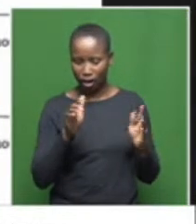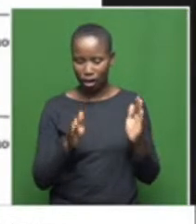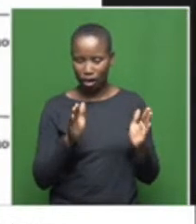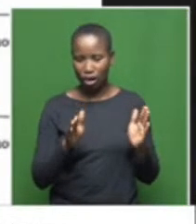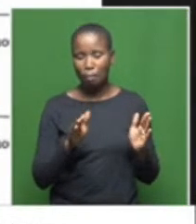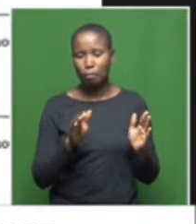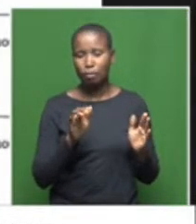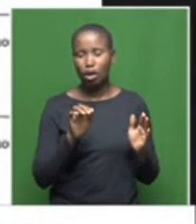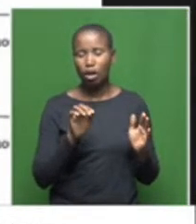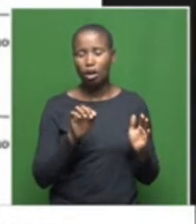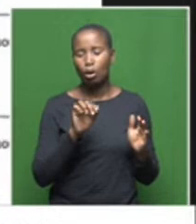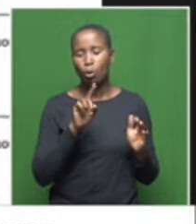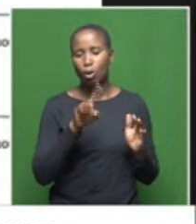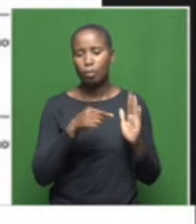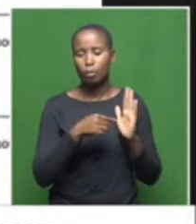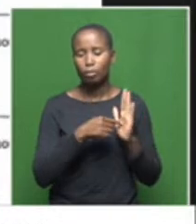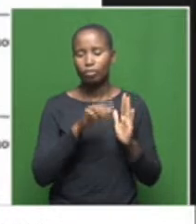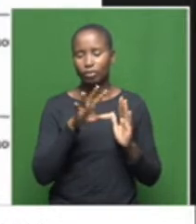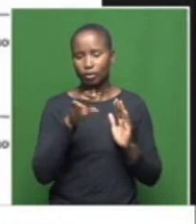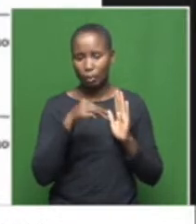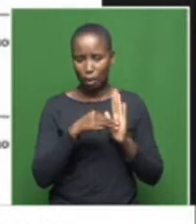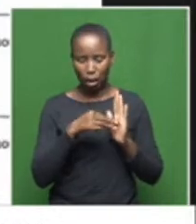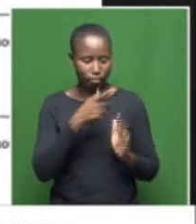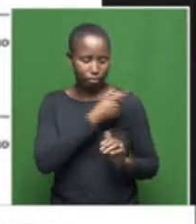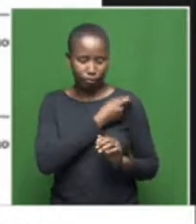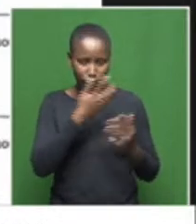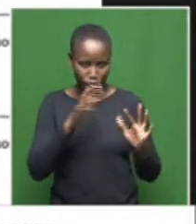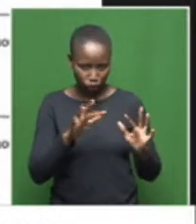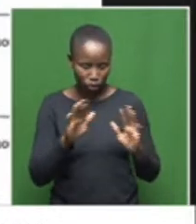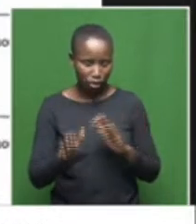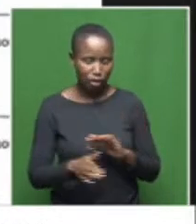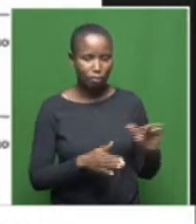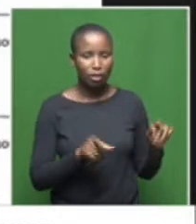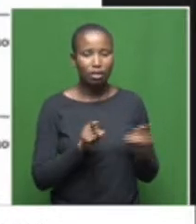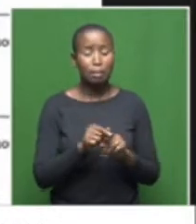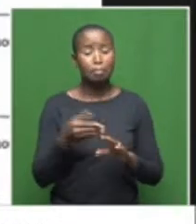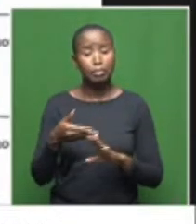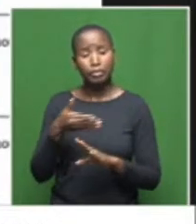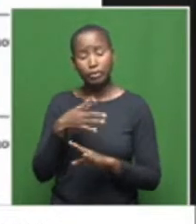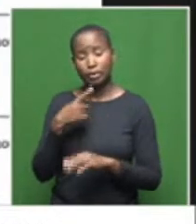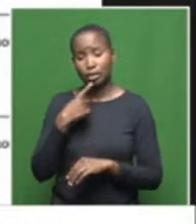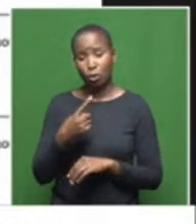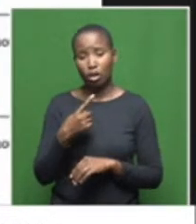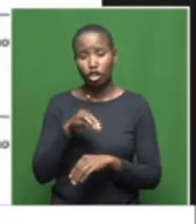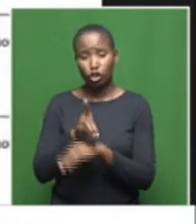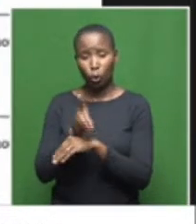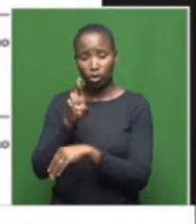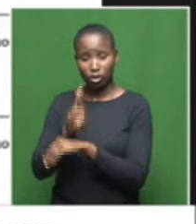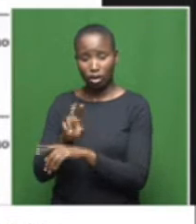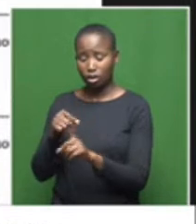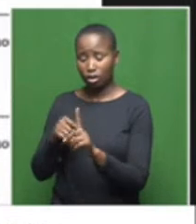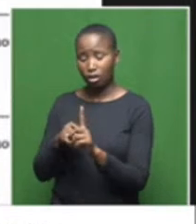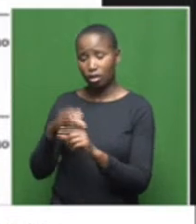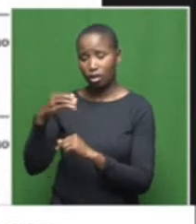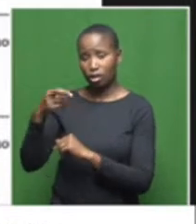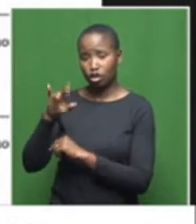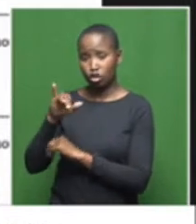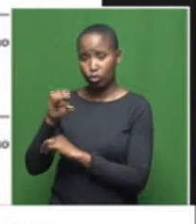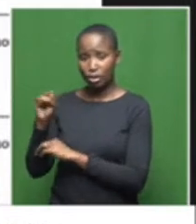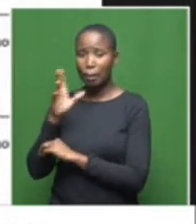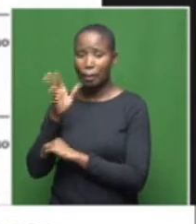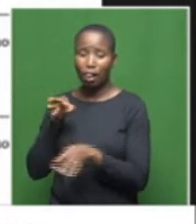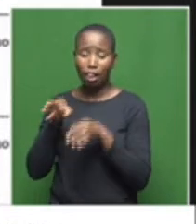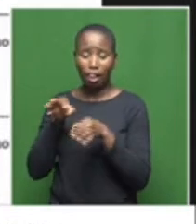mentioned, as we have announced earlier, and as I said, Dr. Crisp will speak more to that, we have made